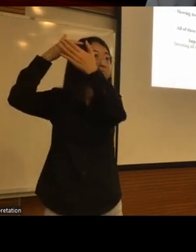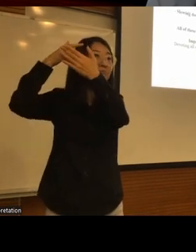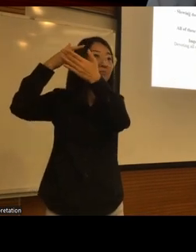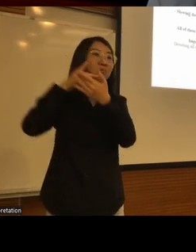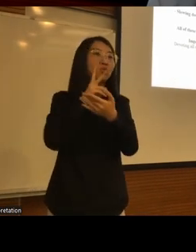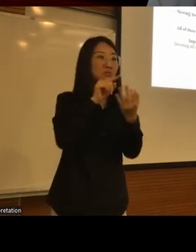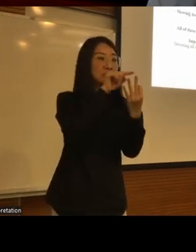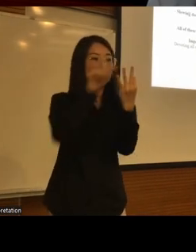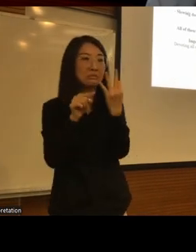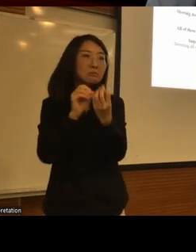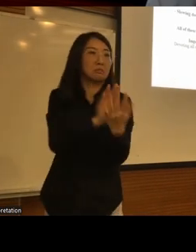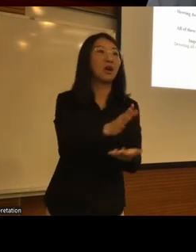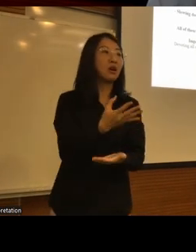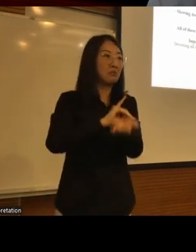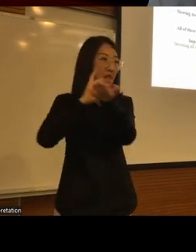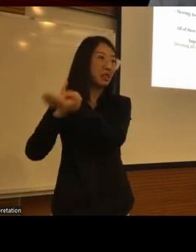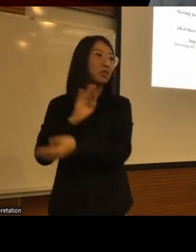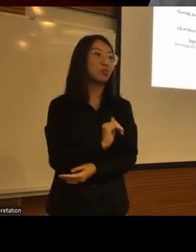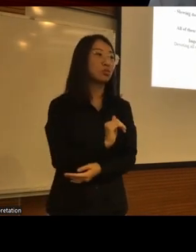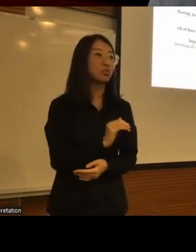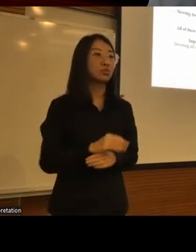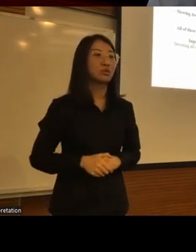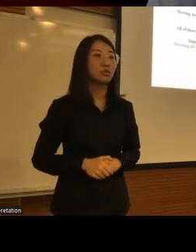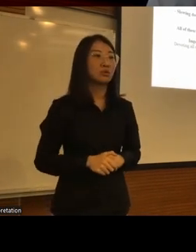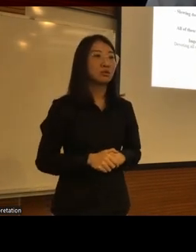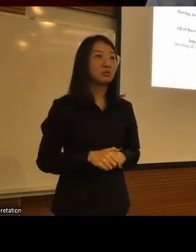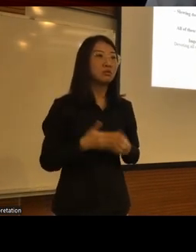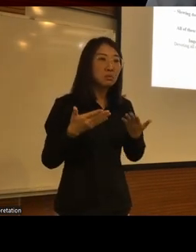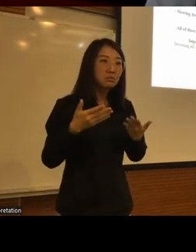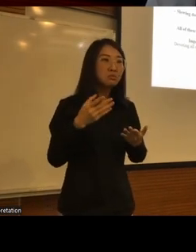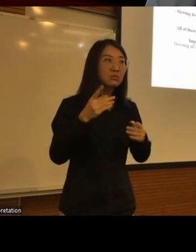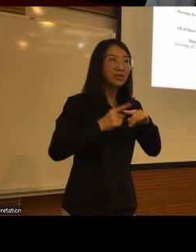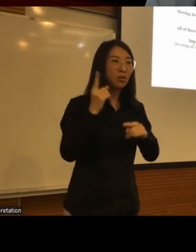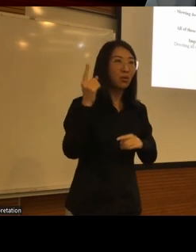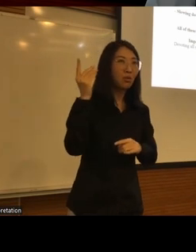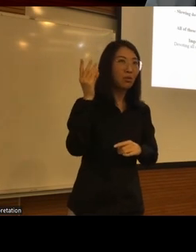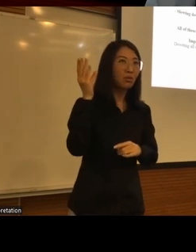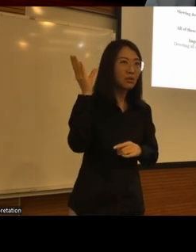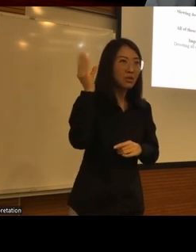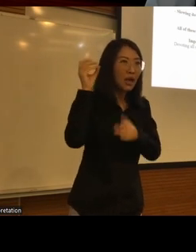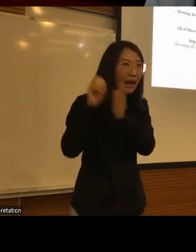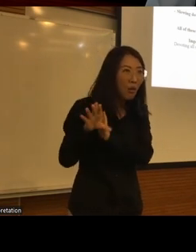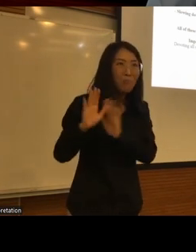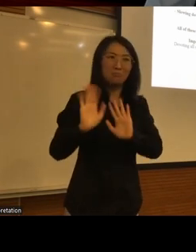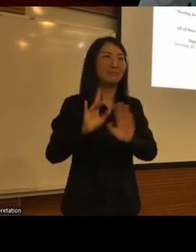suffers. So you feel, oh, I haven't heard. Yes, you have heard.